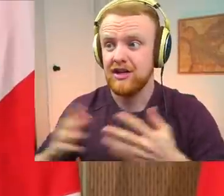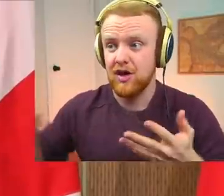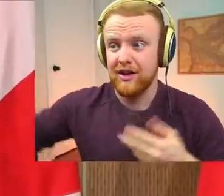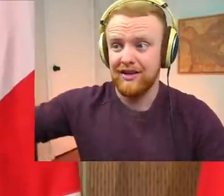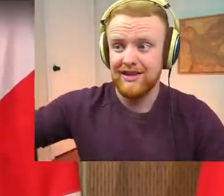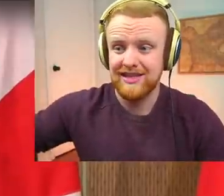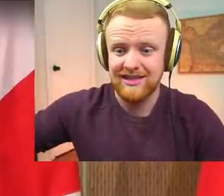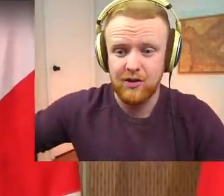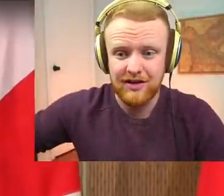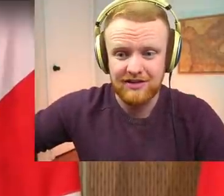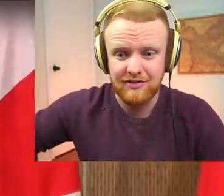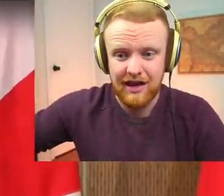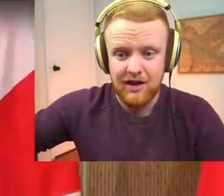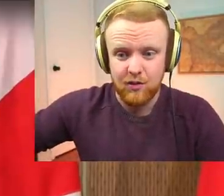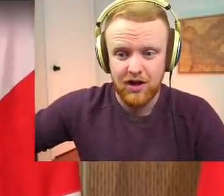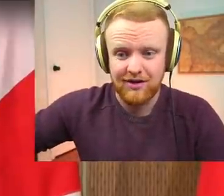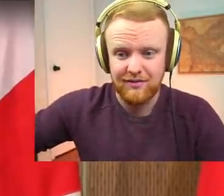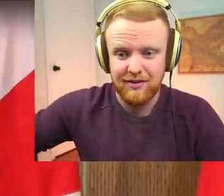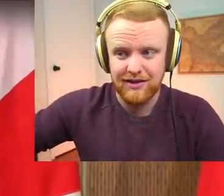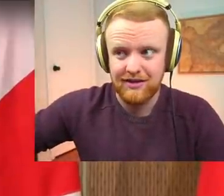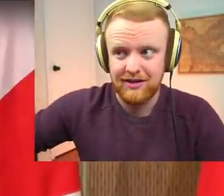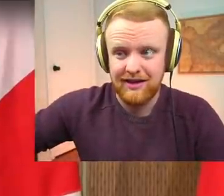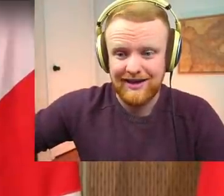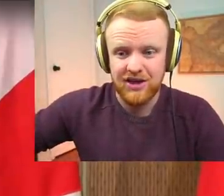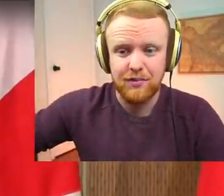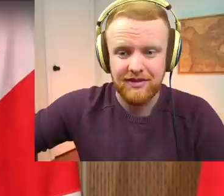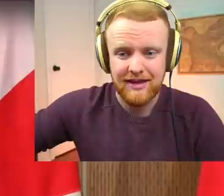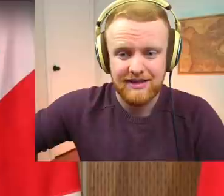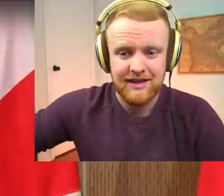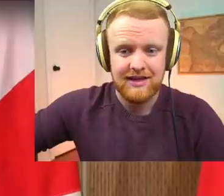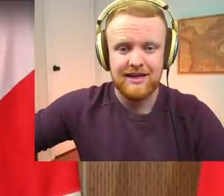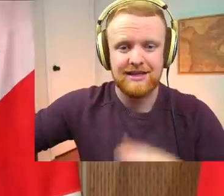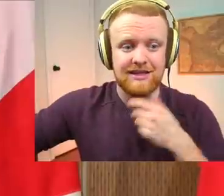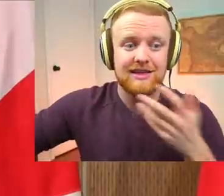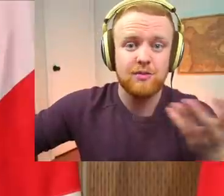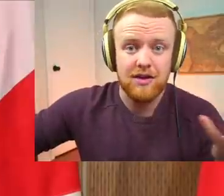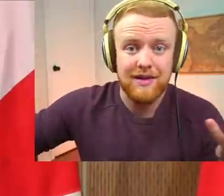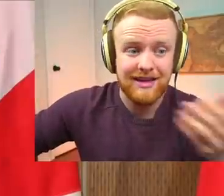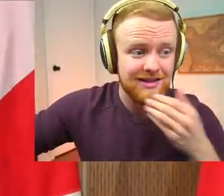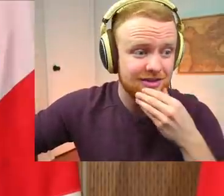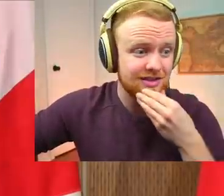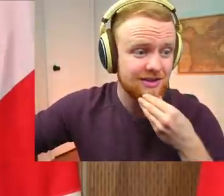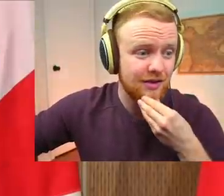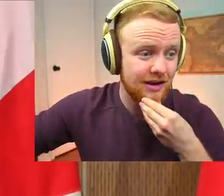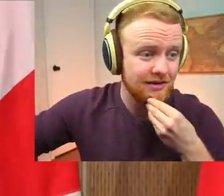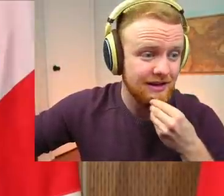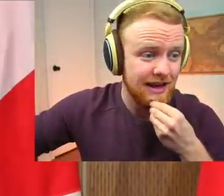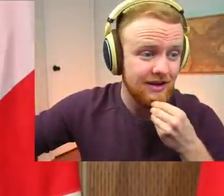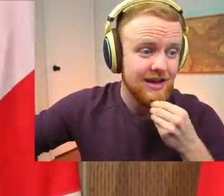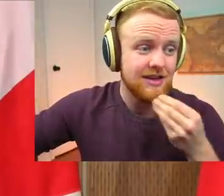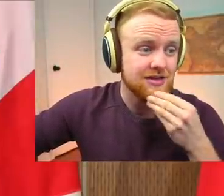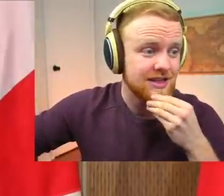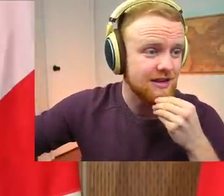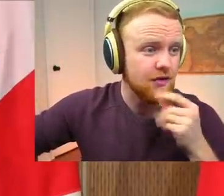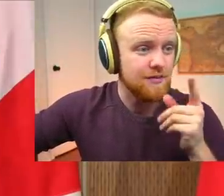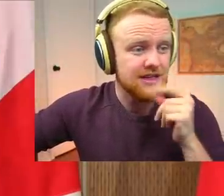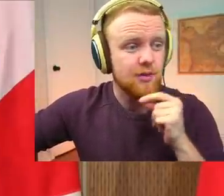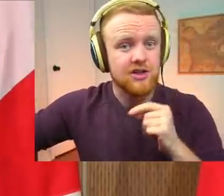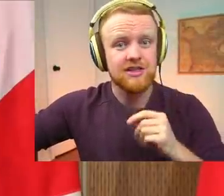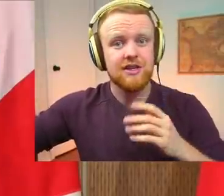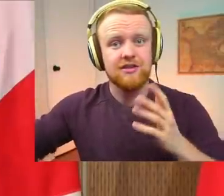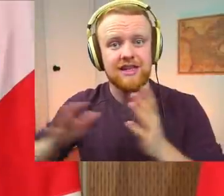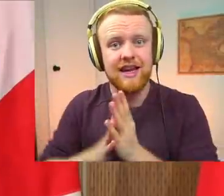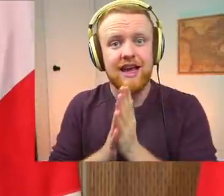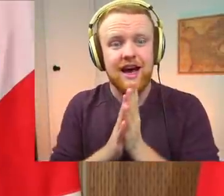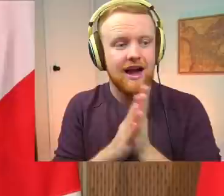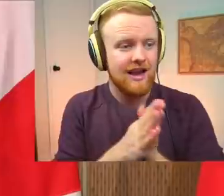here, knowing that this isn't going to we're not going to be able to catch up with this. This is one of the main concerns that's going on right now. Interesting stuff, though. I'm seeing